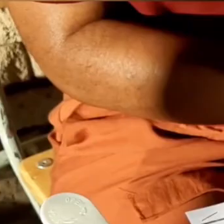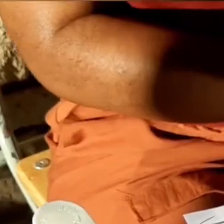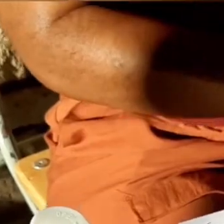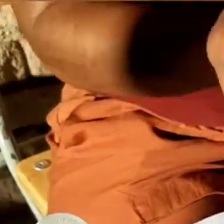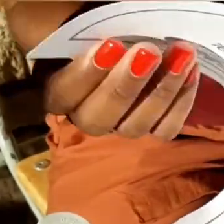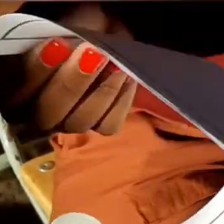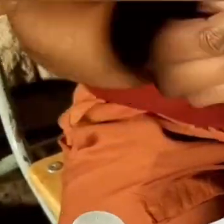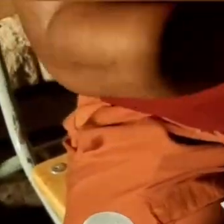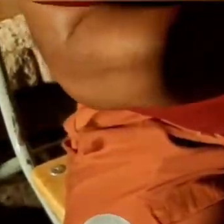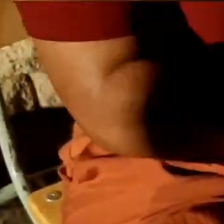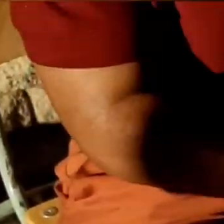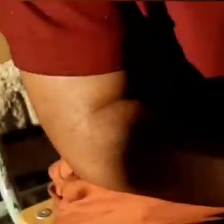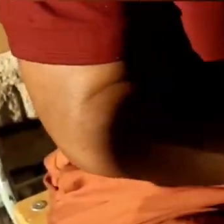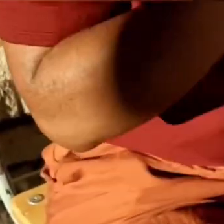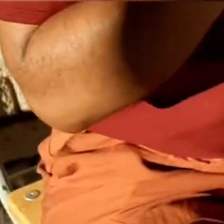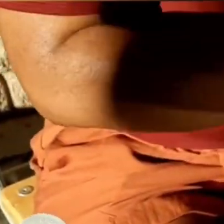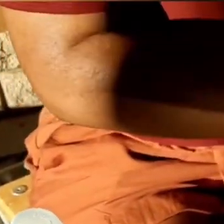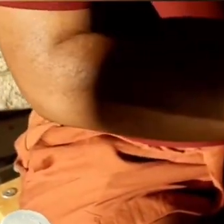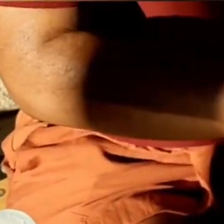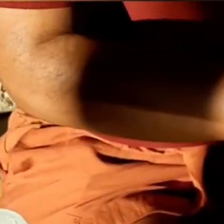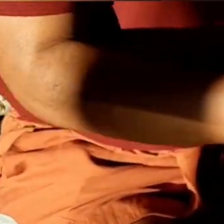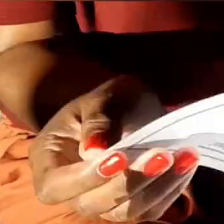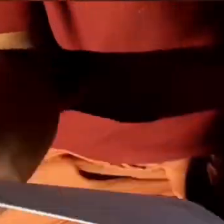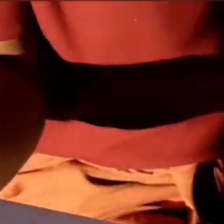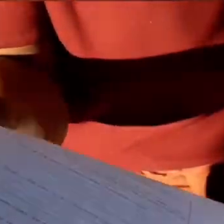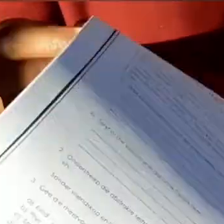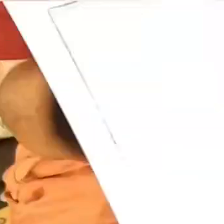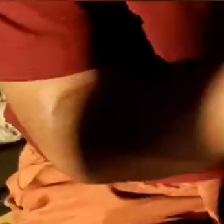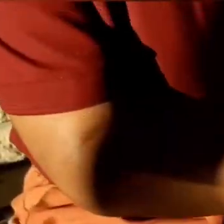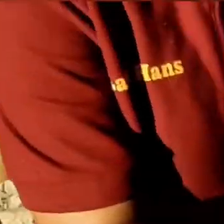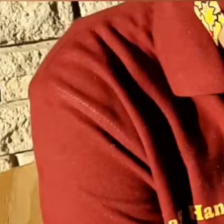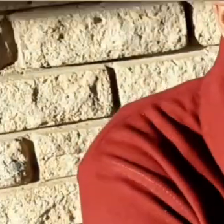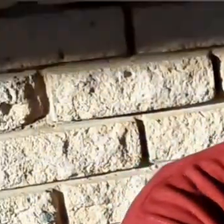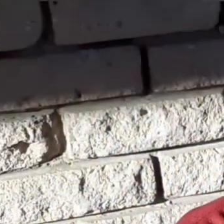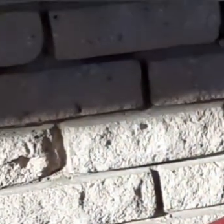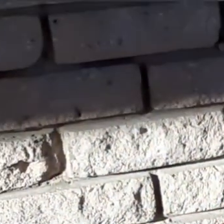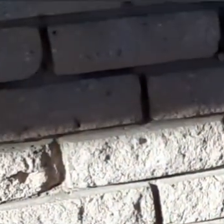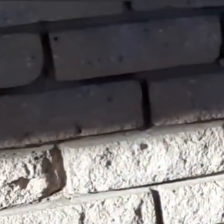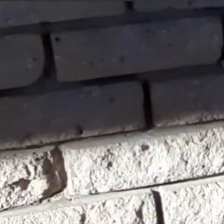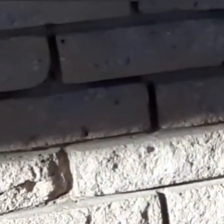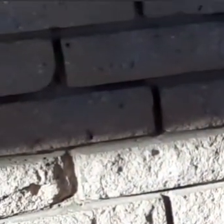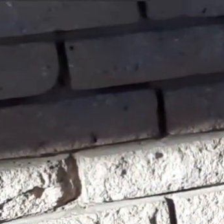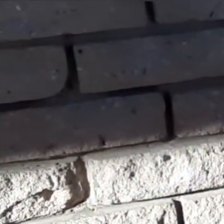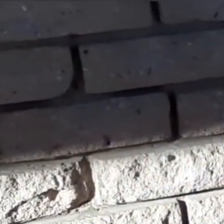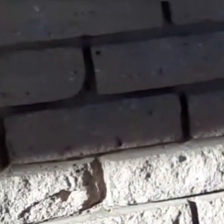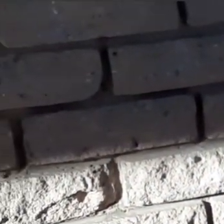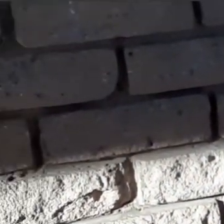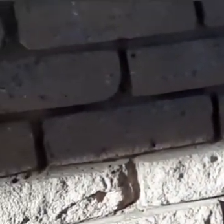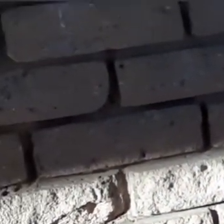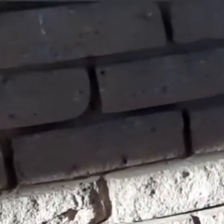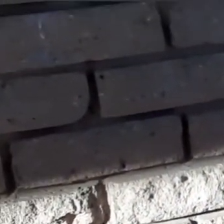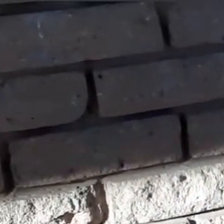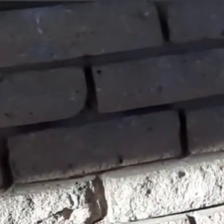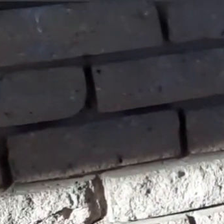activities. So they can focus on one subject per day. They don't all have to do everything all at once. So the